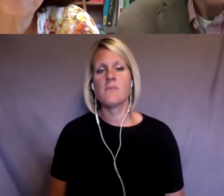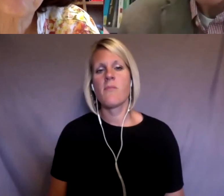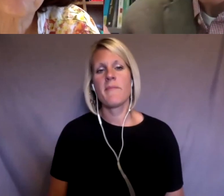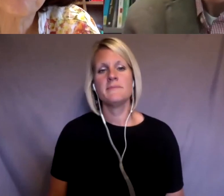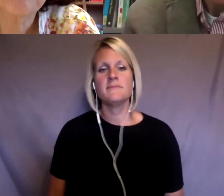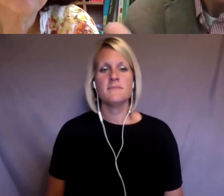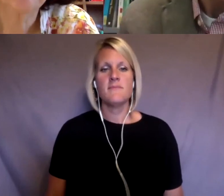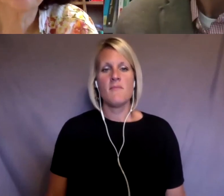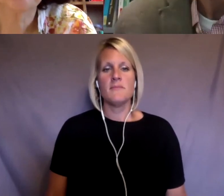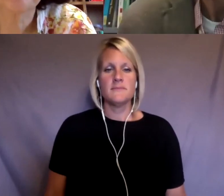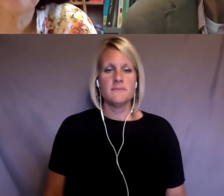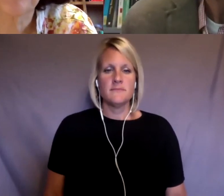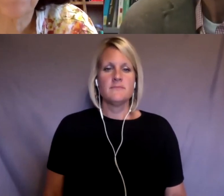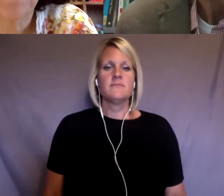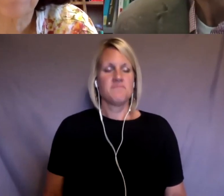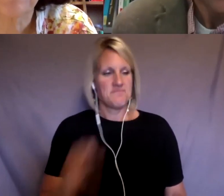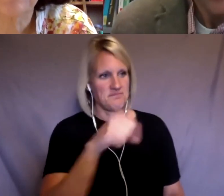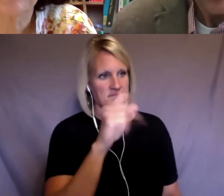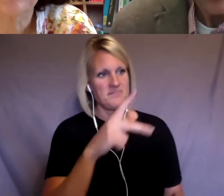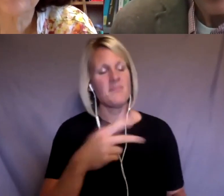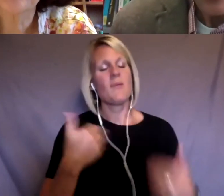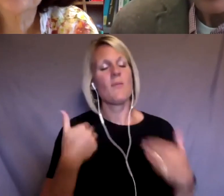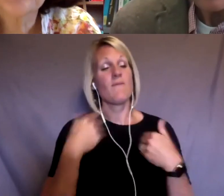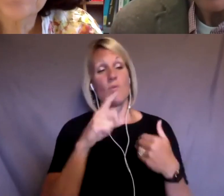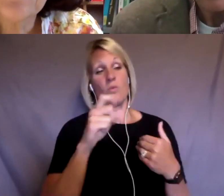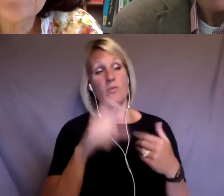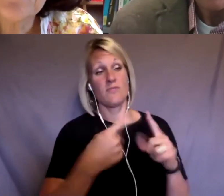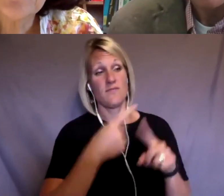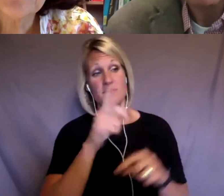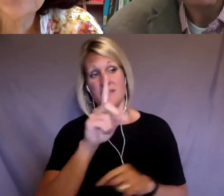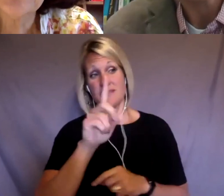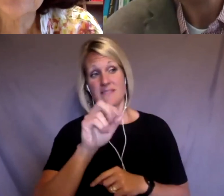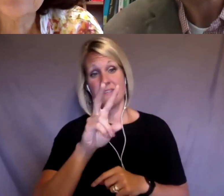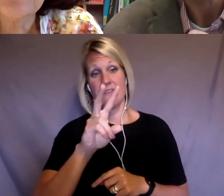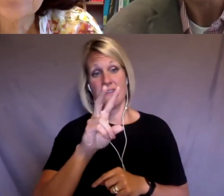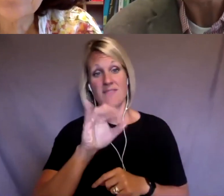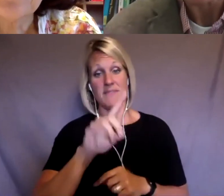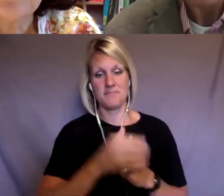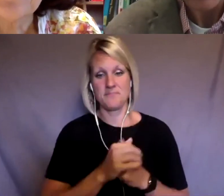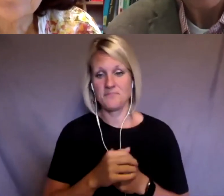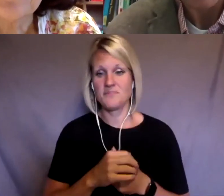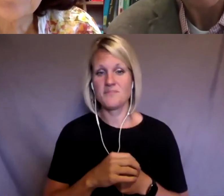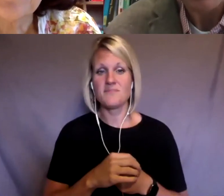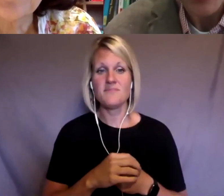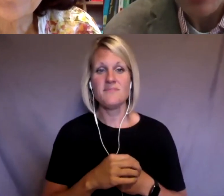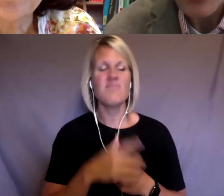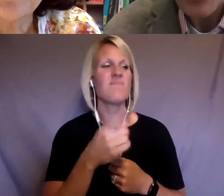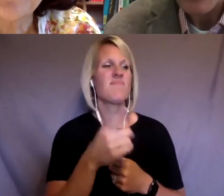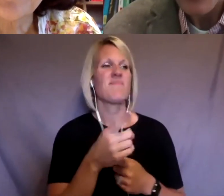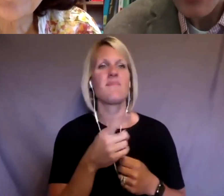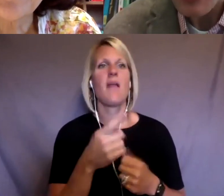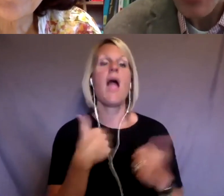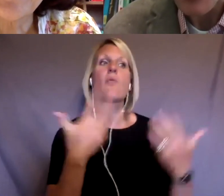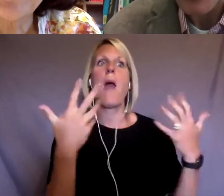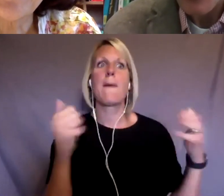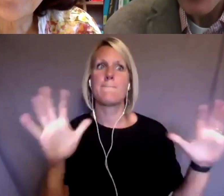Yeah, next question, we got one from David. He says, just to not be entirely critical of my comments,